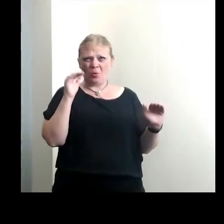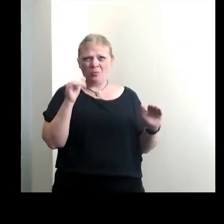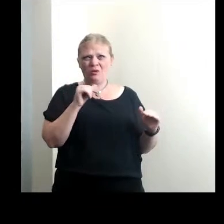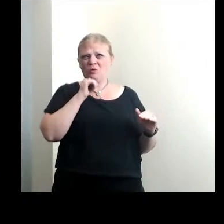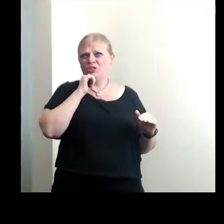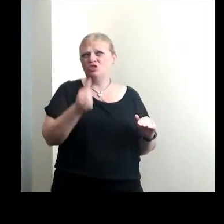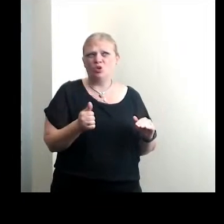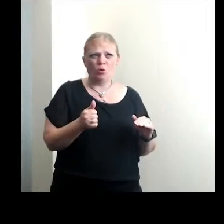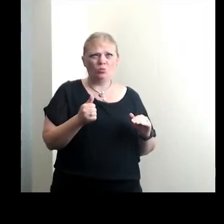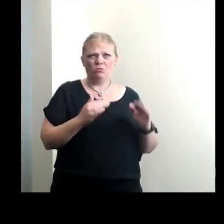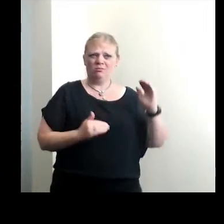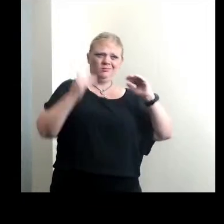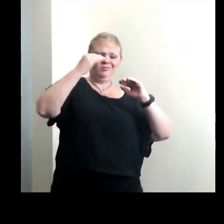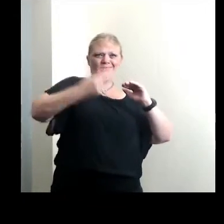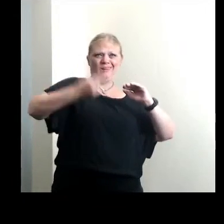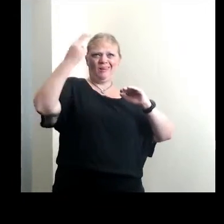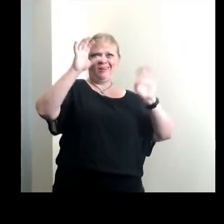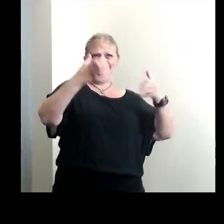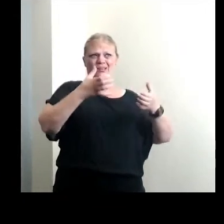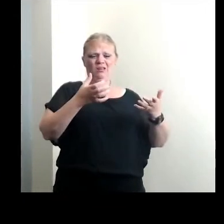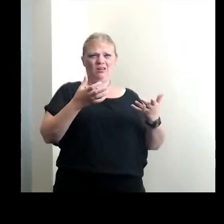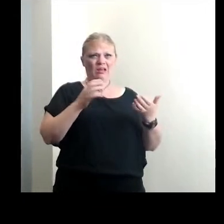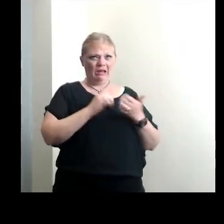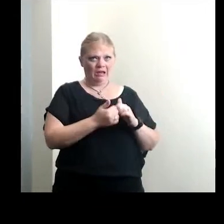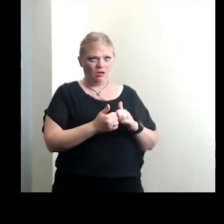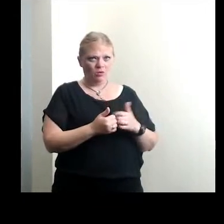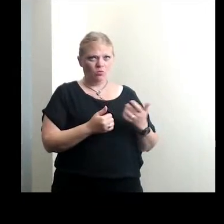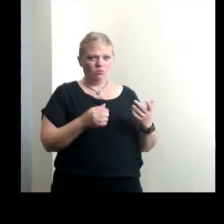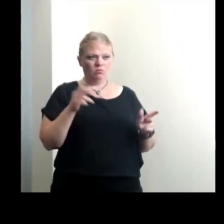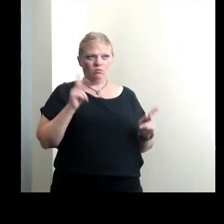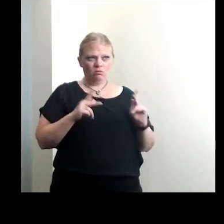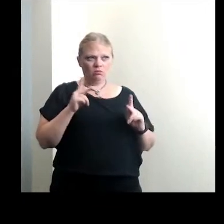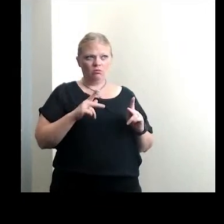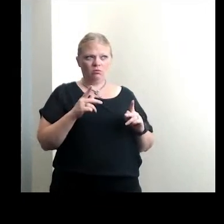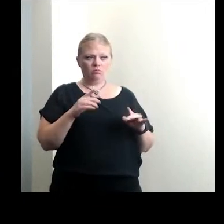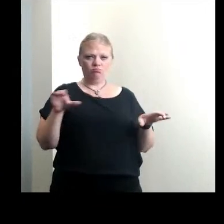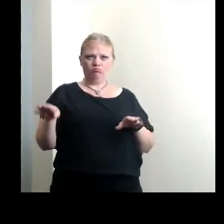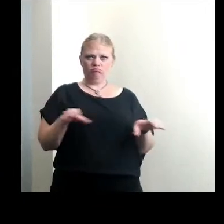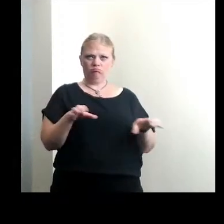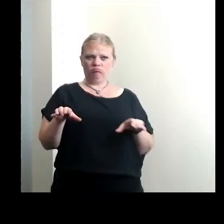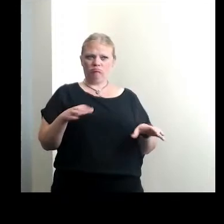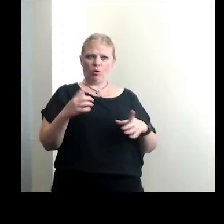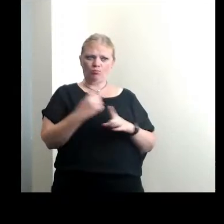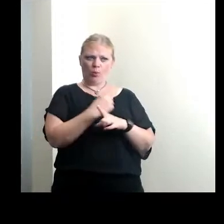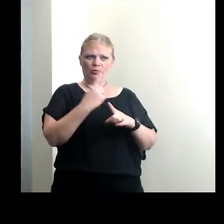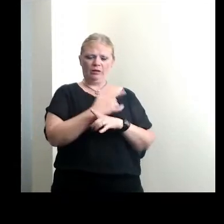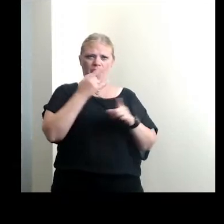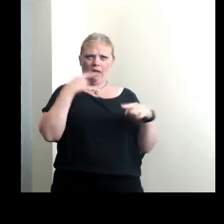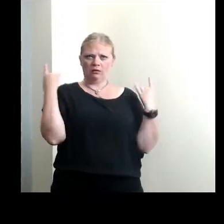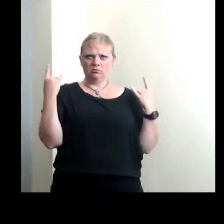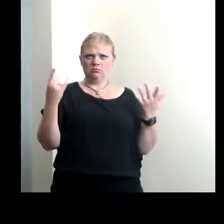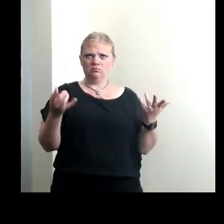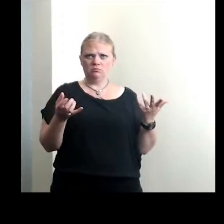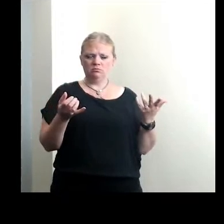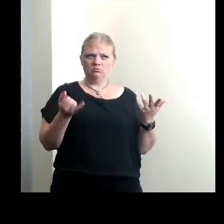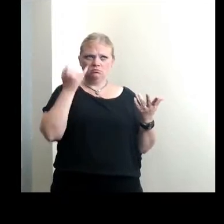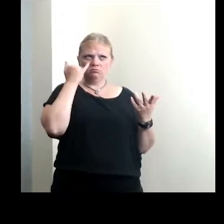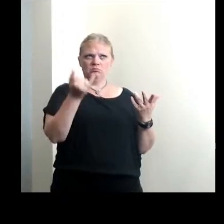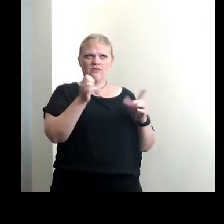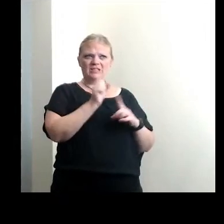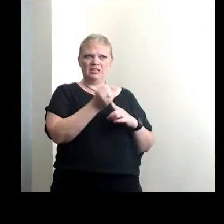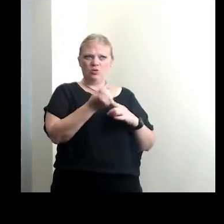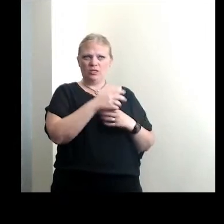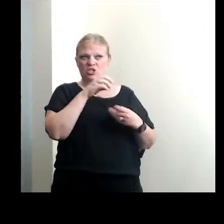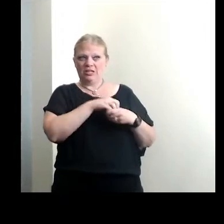high category. And the best way to do that is for people to act appropriately and wear masks when they're in a situation where